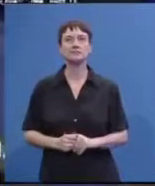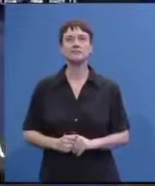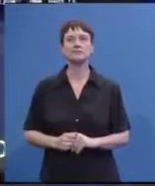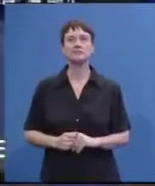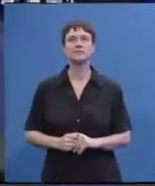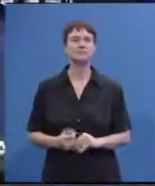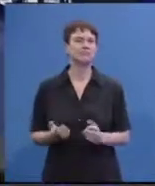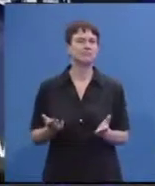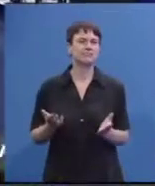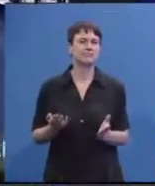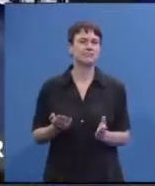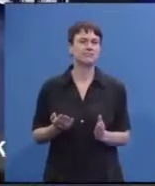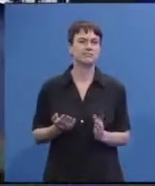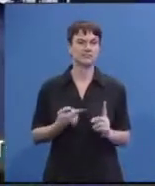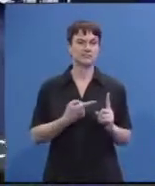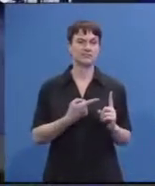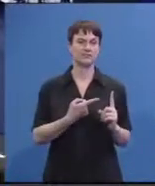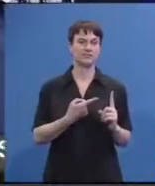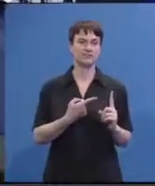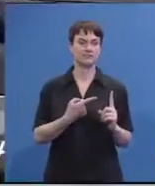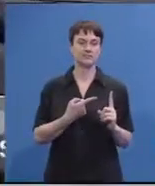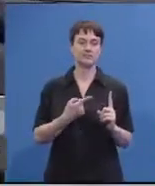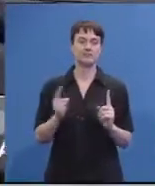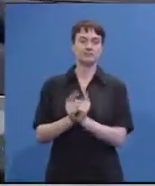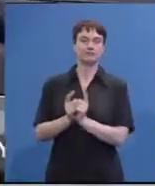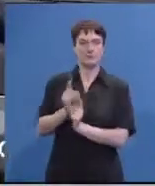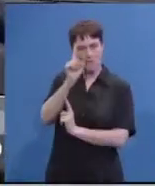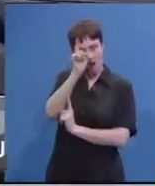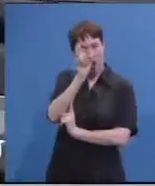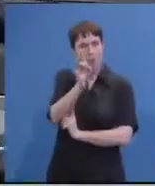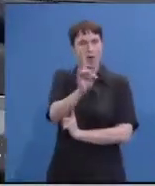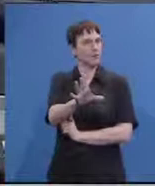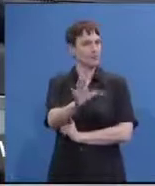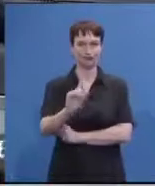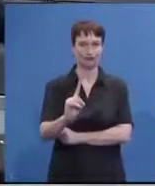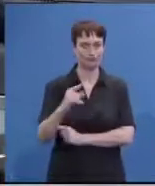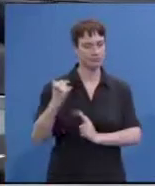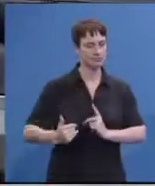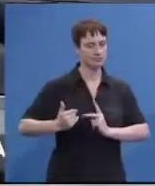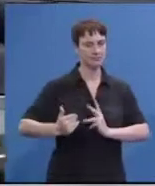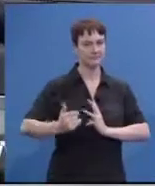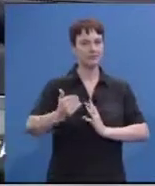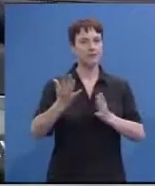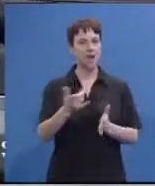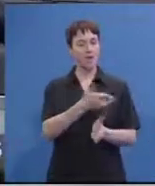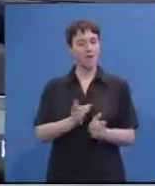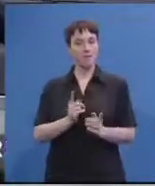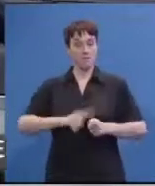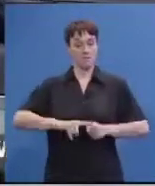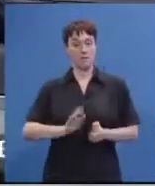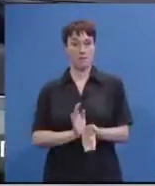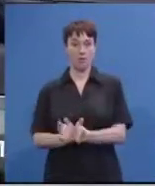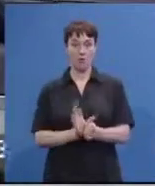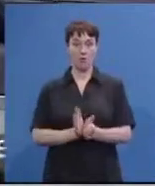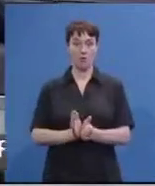in terms of that's just one personal experience that you've had with him. From a football perspective, and how he's inspired